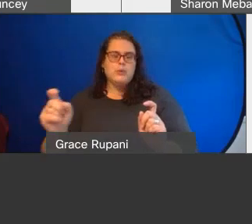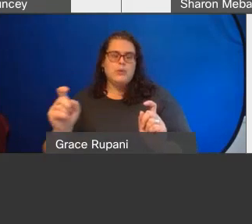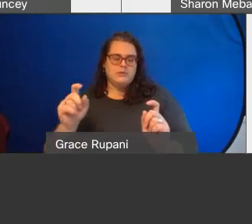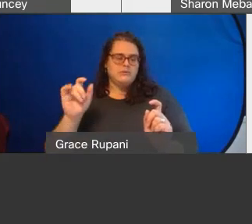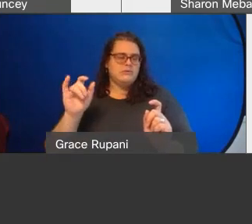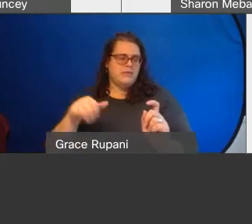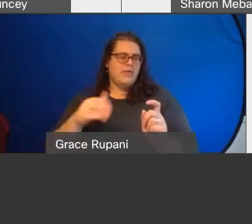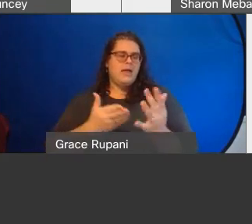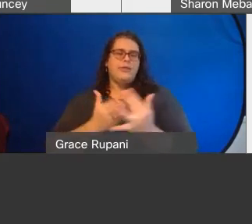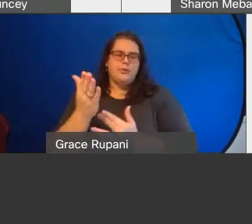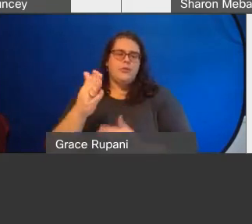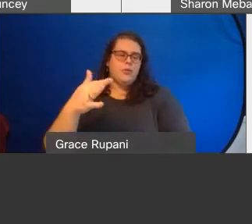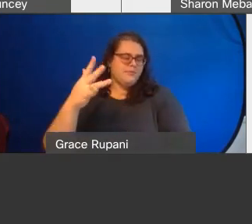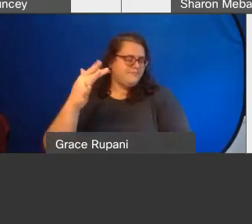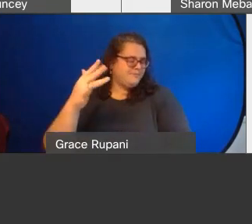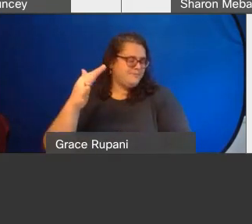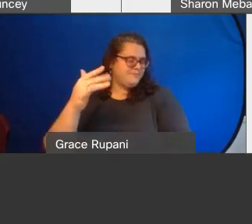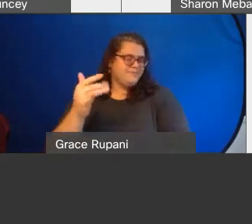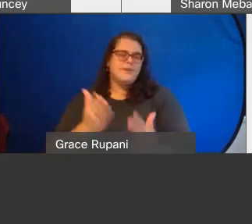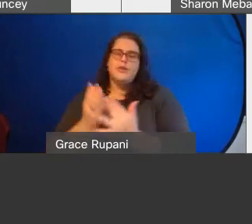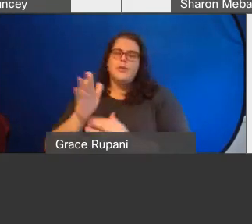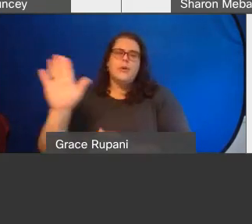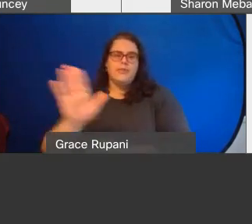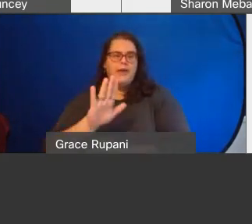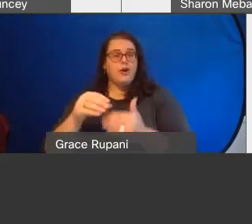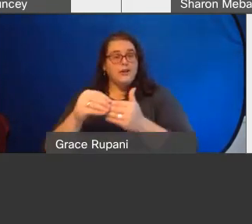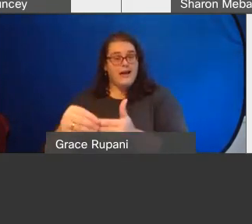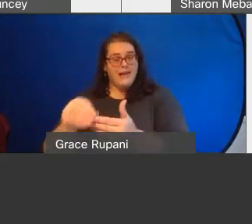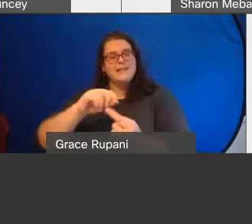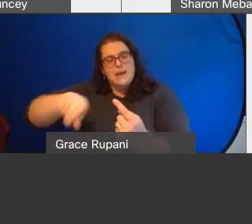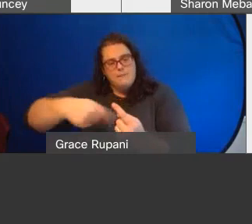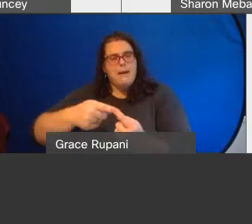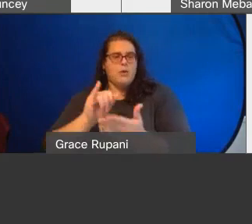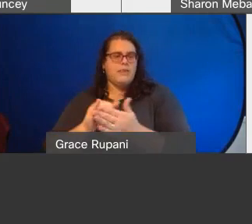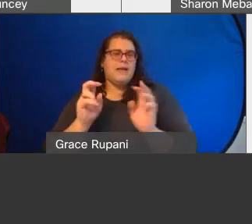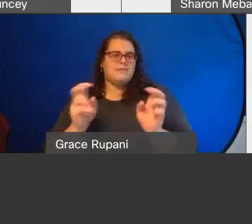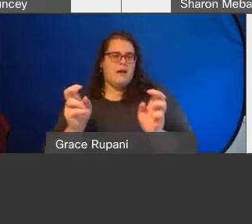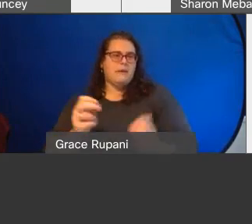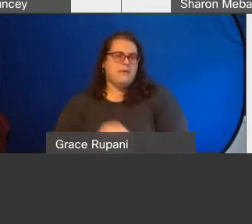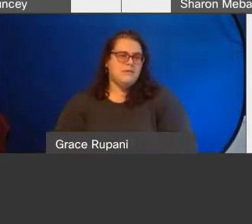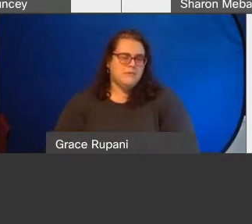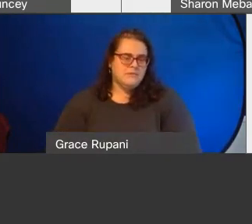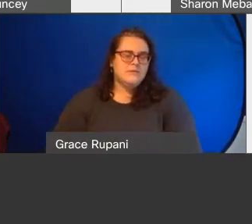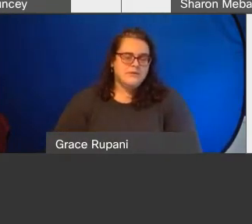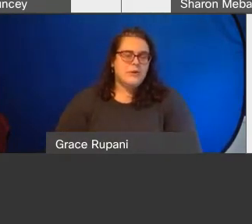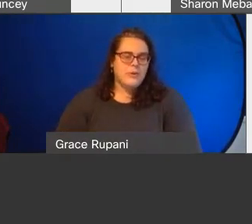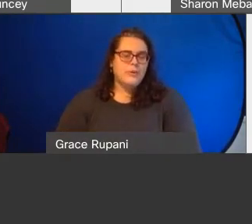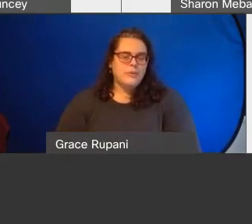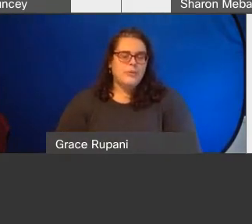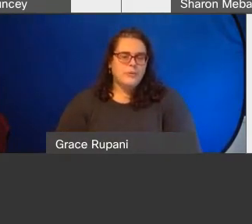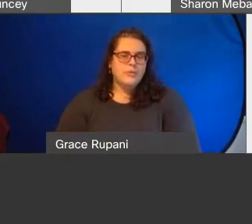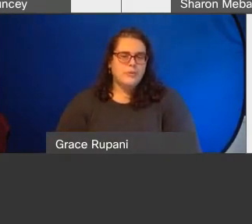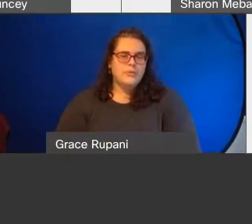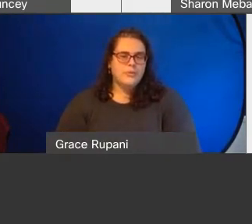through their guidances on the issue. So I'm going to